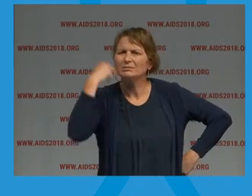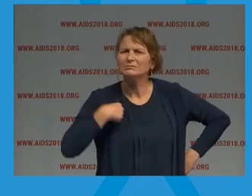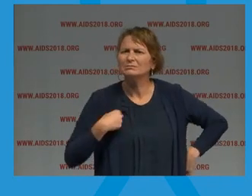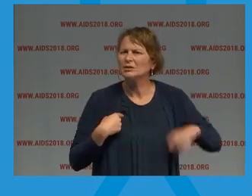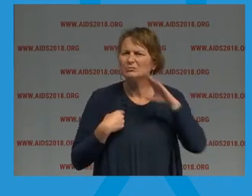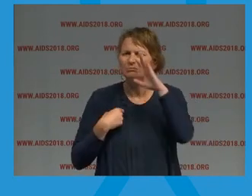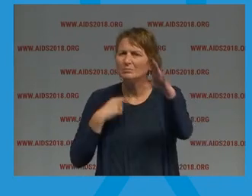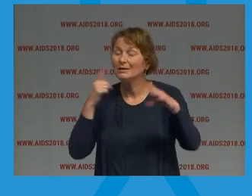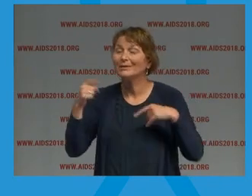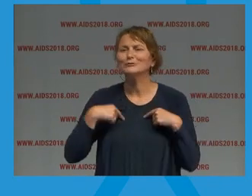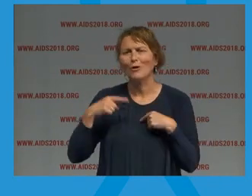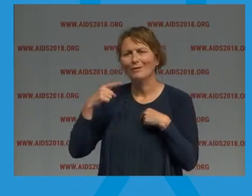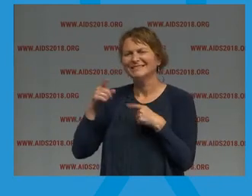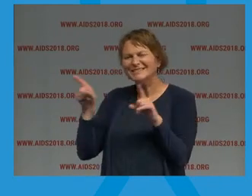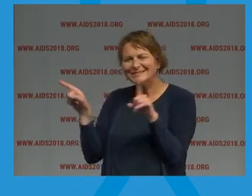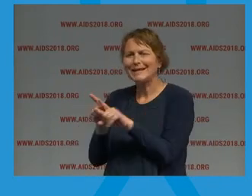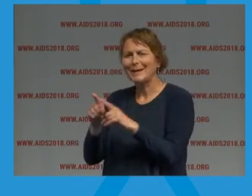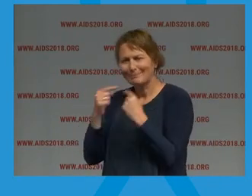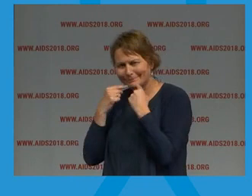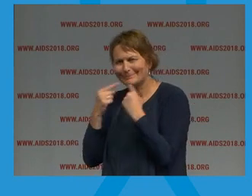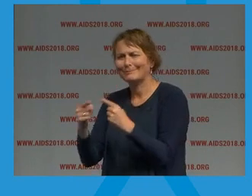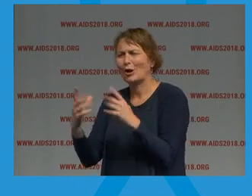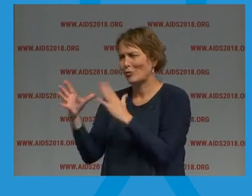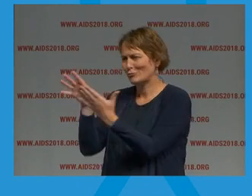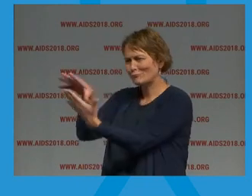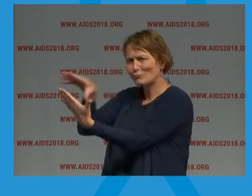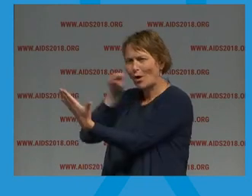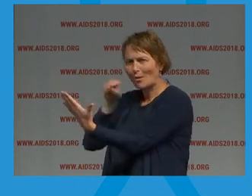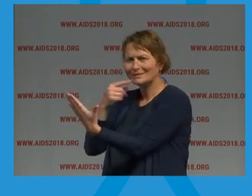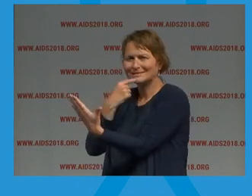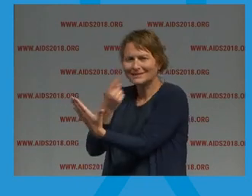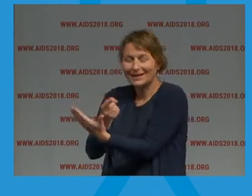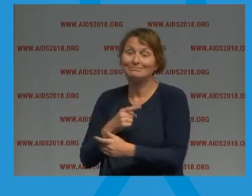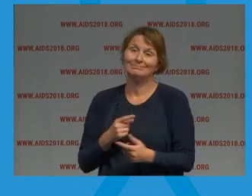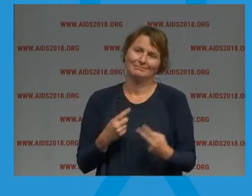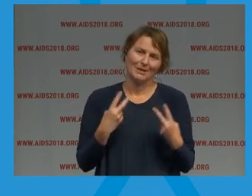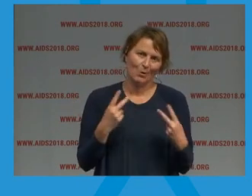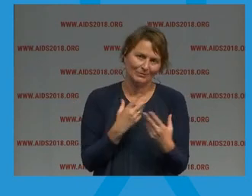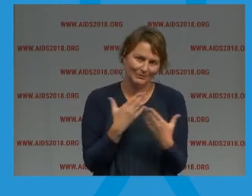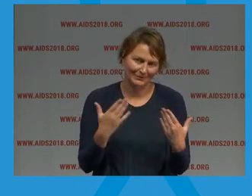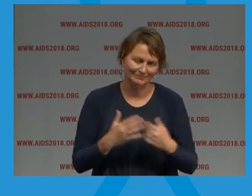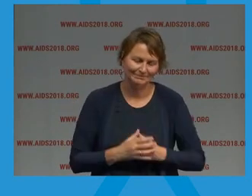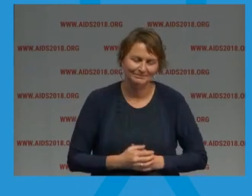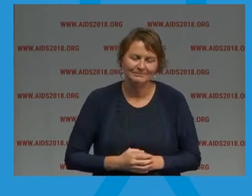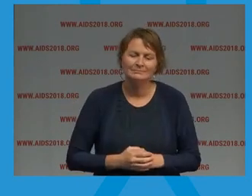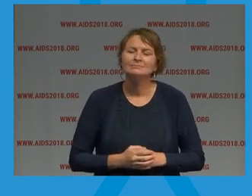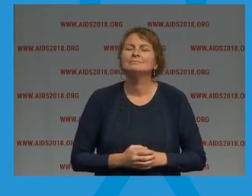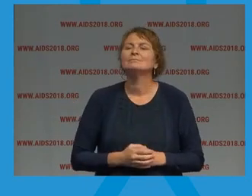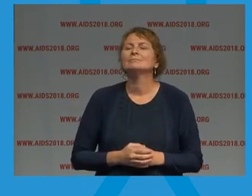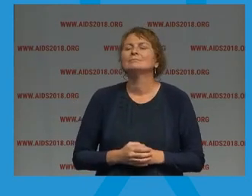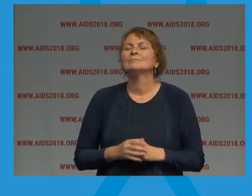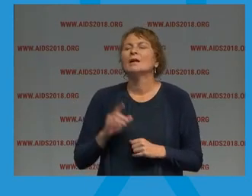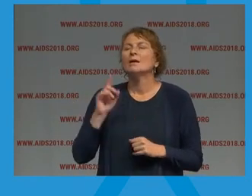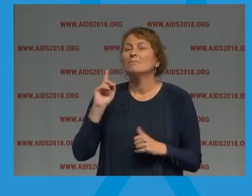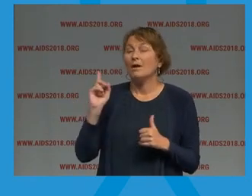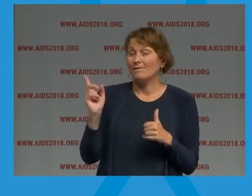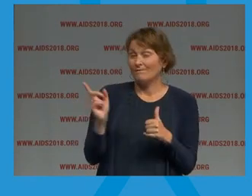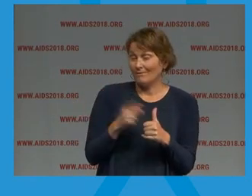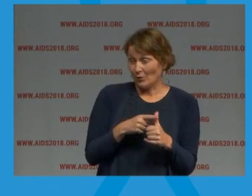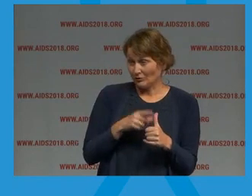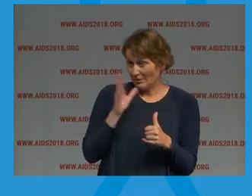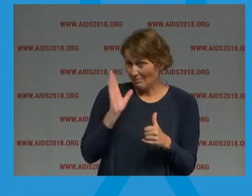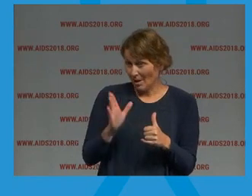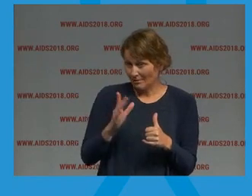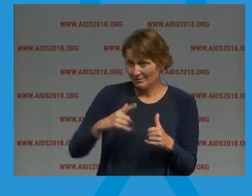say something that I think is really important. So I'll address your issue, but I think the first thing that we need to